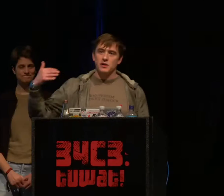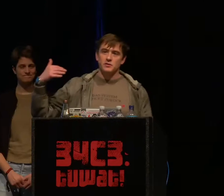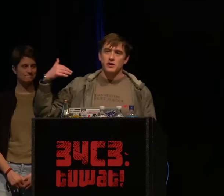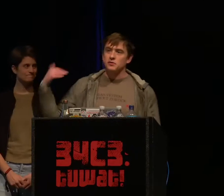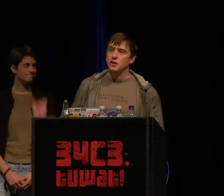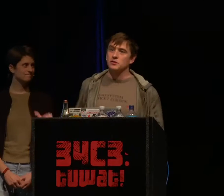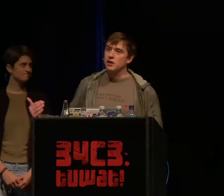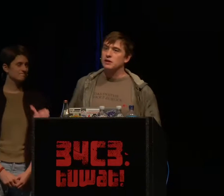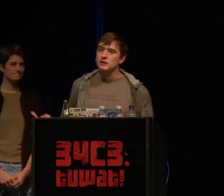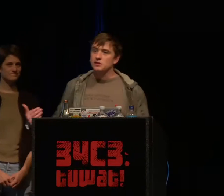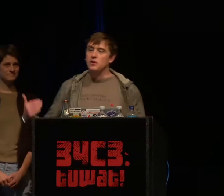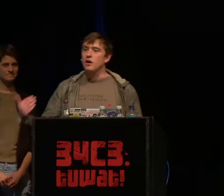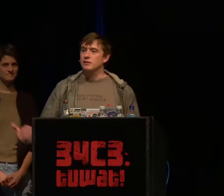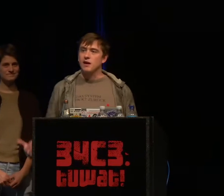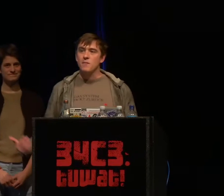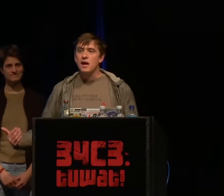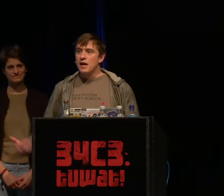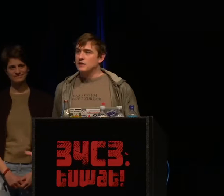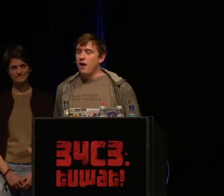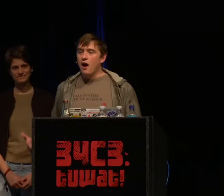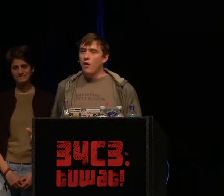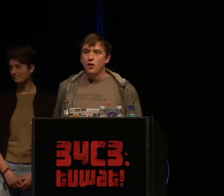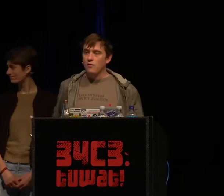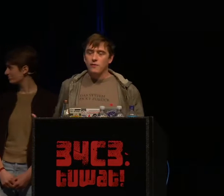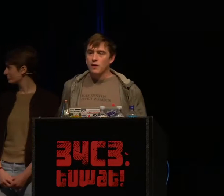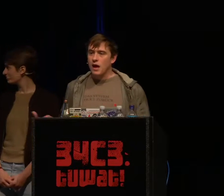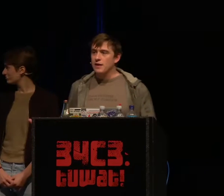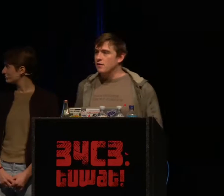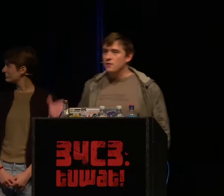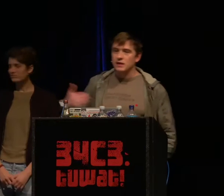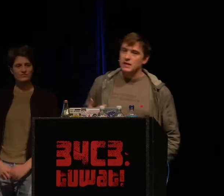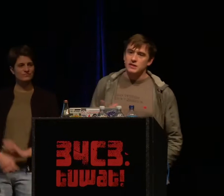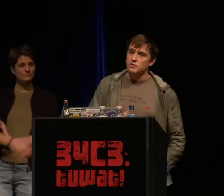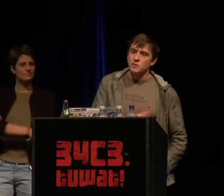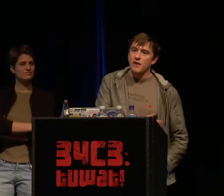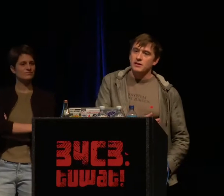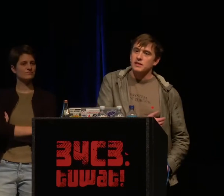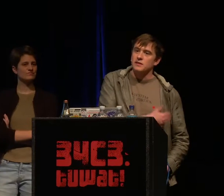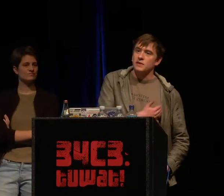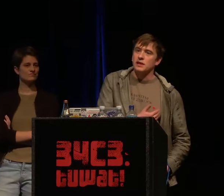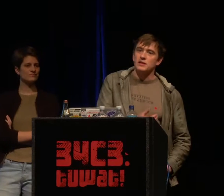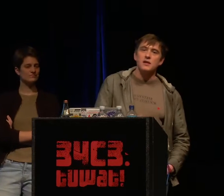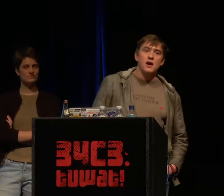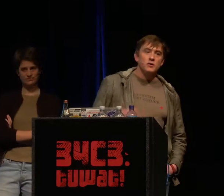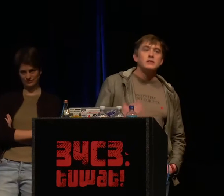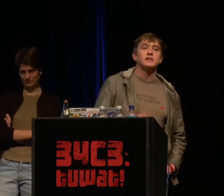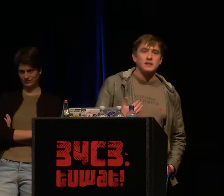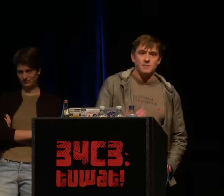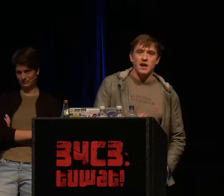mehrere Chefredakteurinnen und Redakteure, die sich dazu geäußert haben. Now we've had multiple journalists from